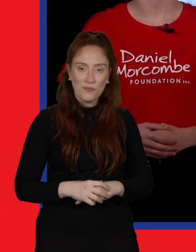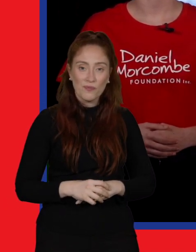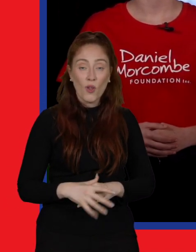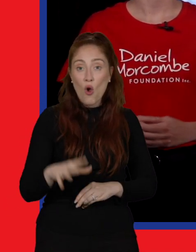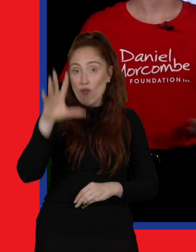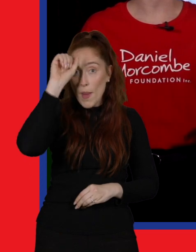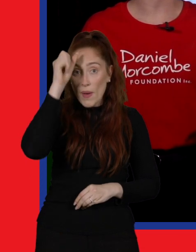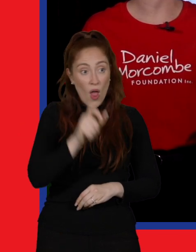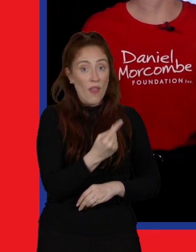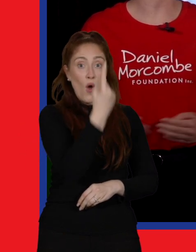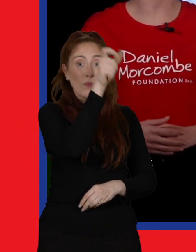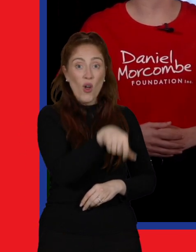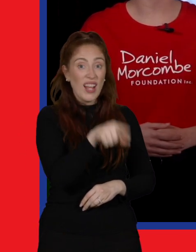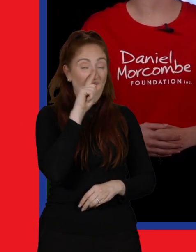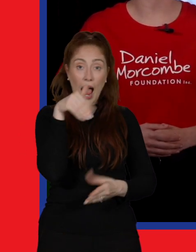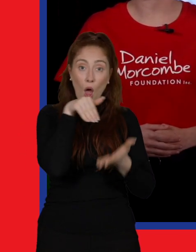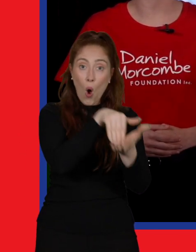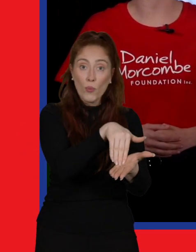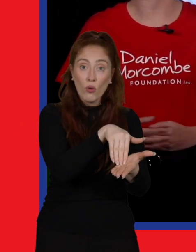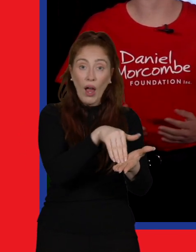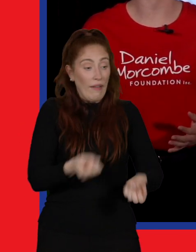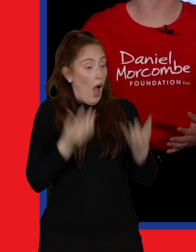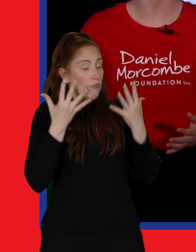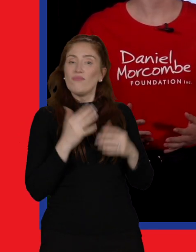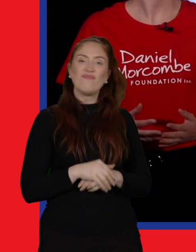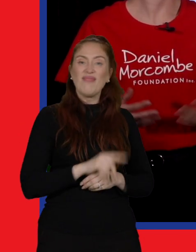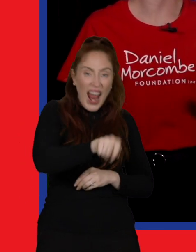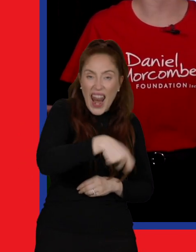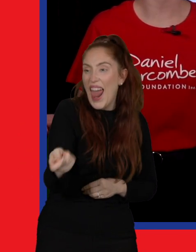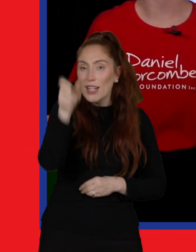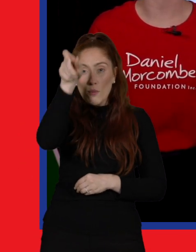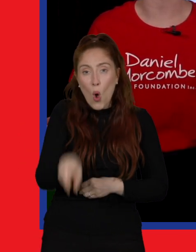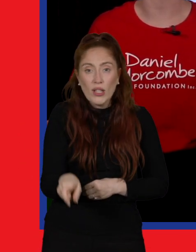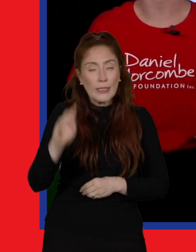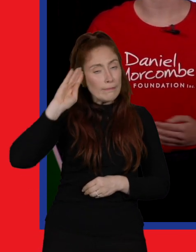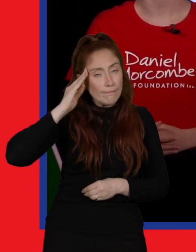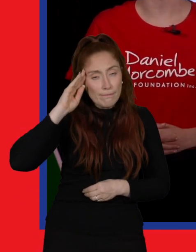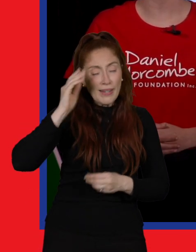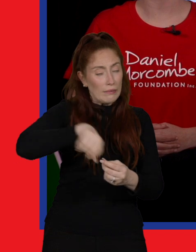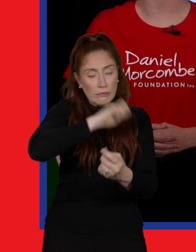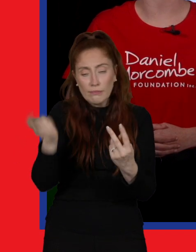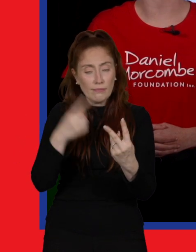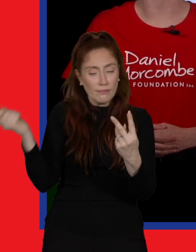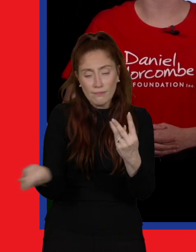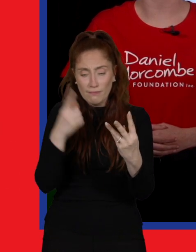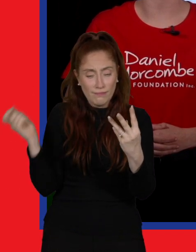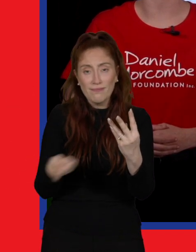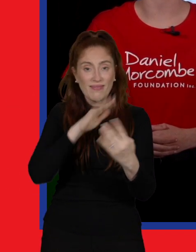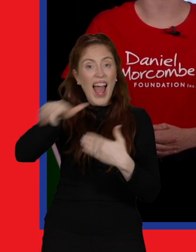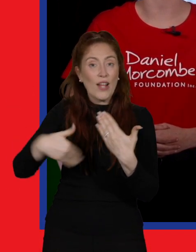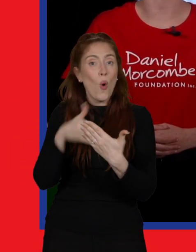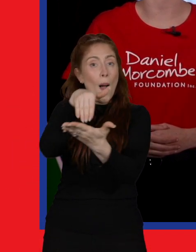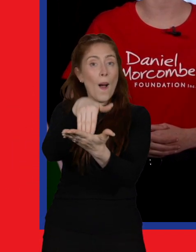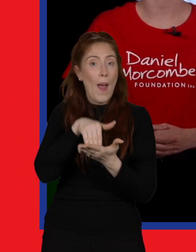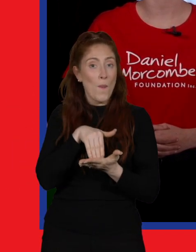her a hug. Don't forget, if your first safety helper can't help you, go to another safety helper. Persevere until one of your safety